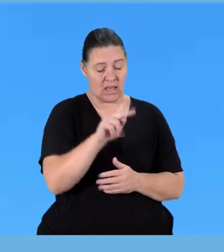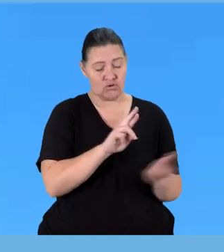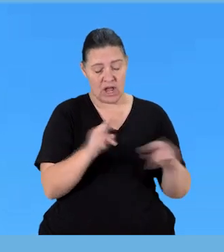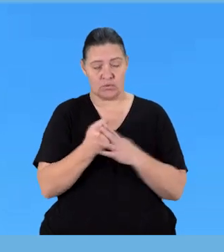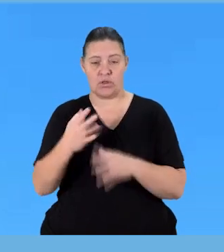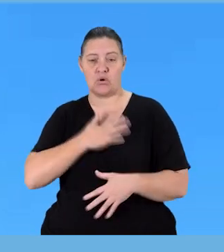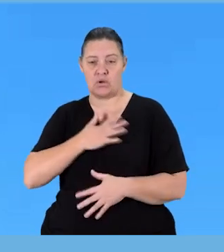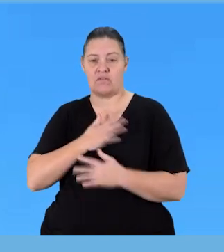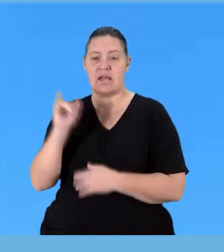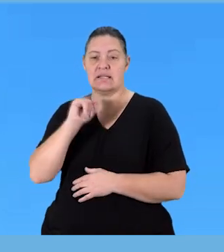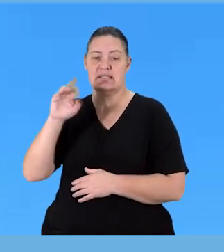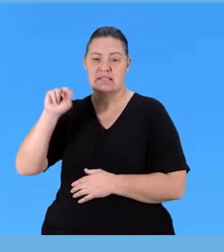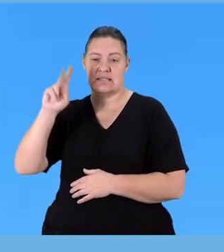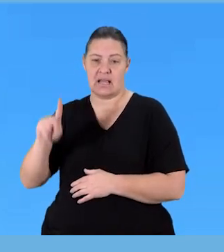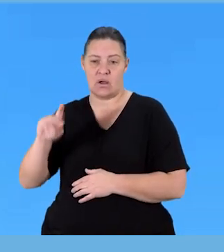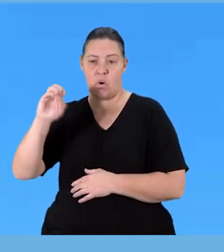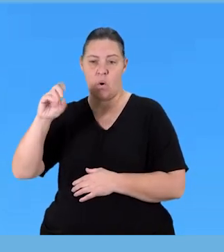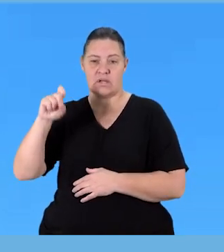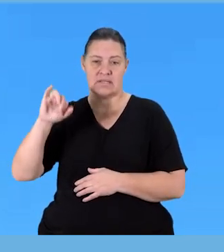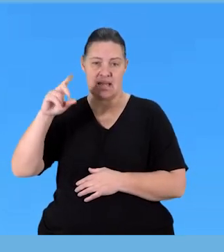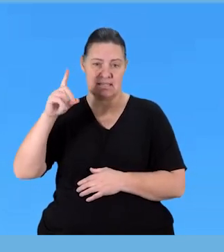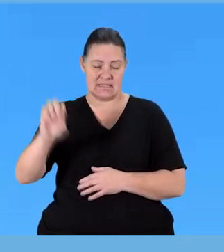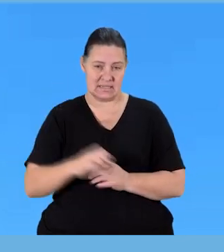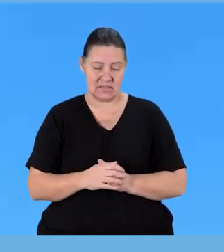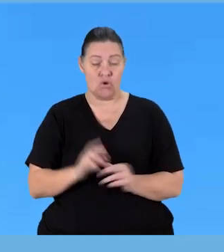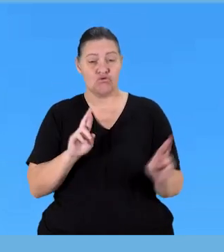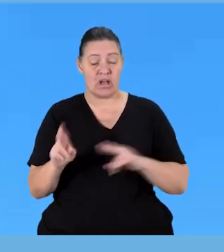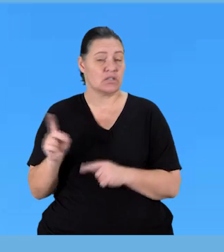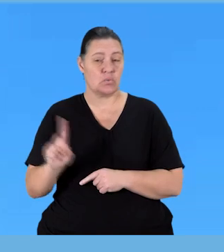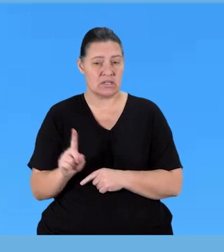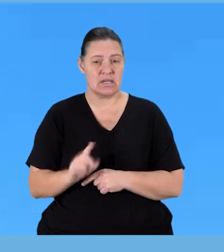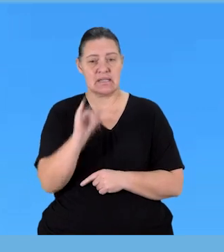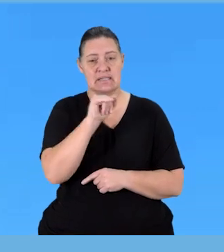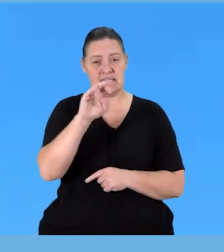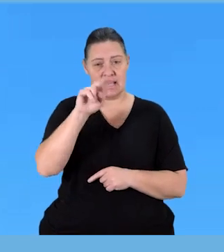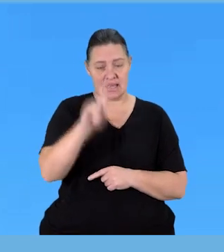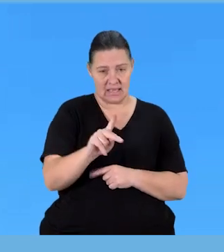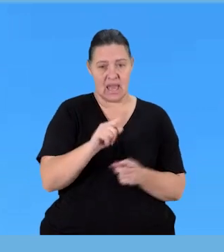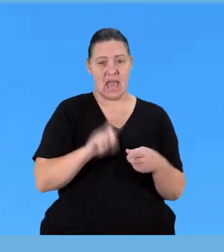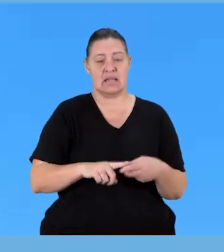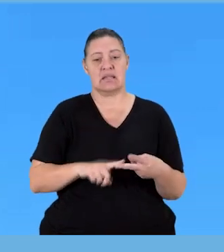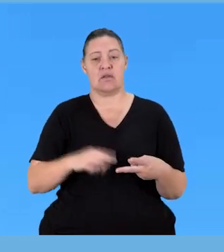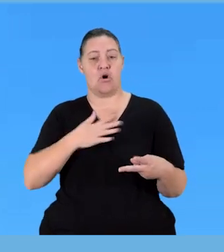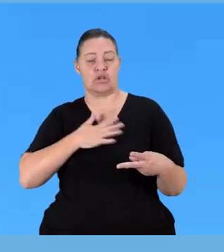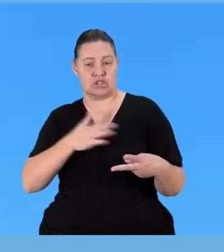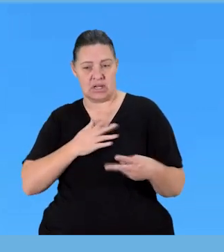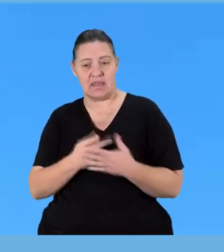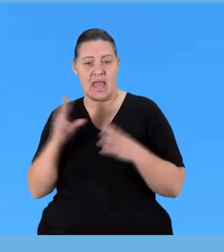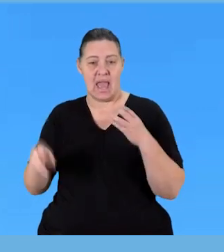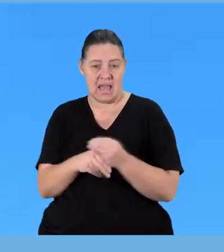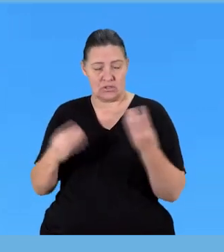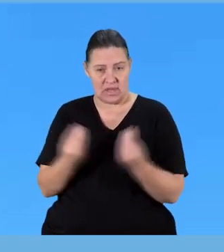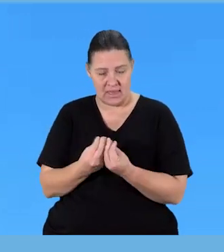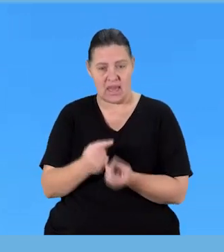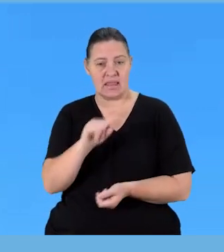to form zinc oxide. So our reactants are zinc and oxygen. They are added together,